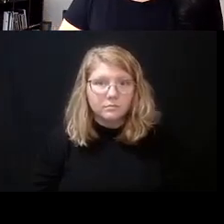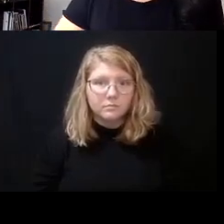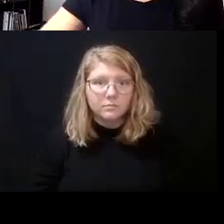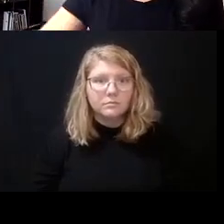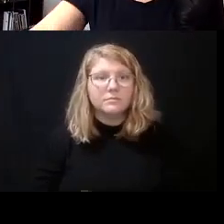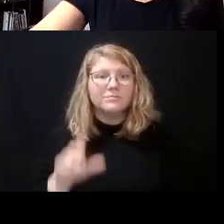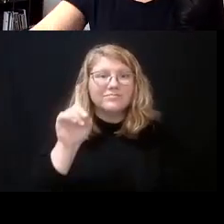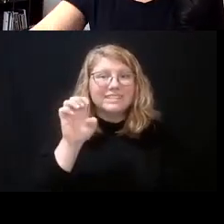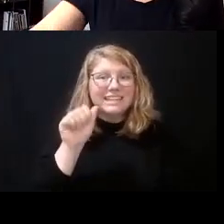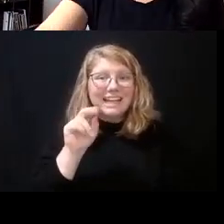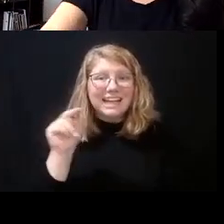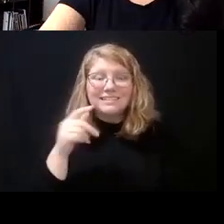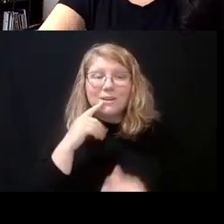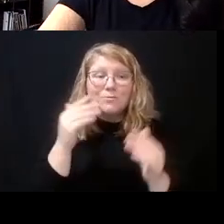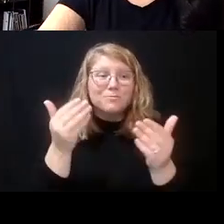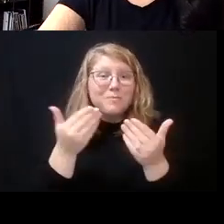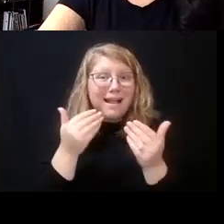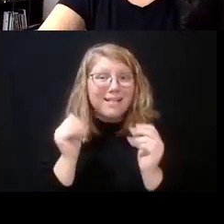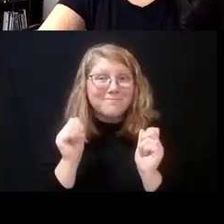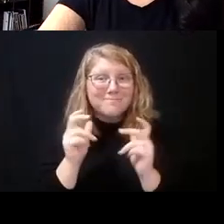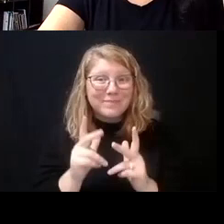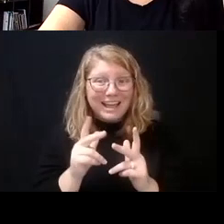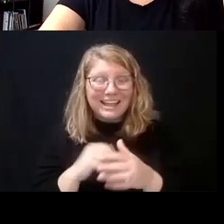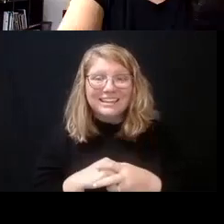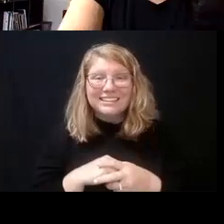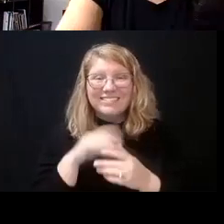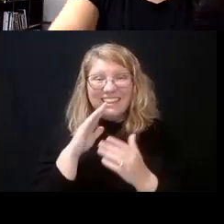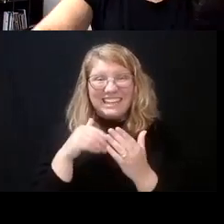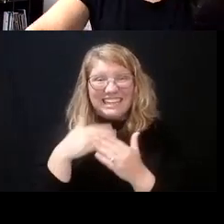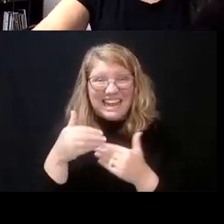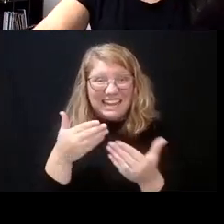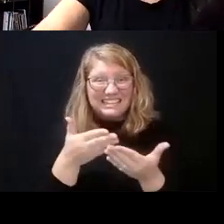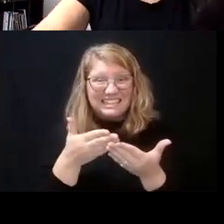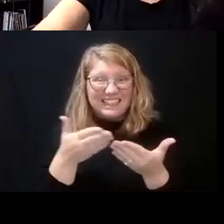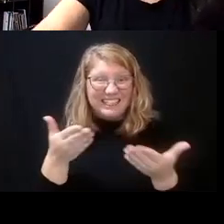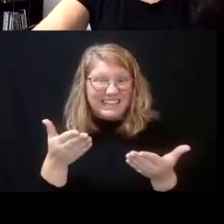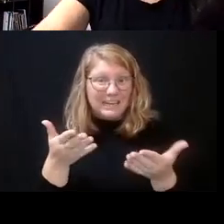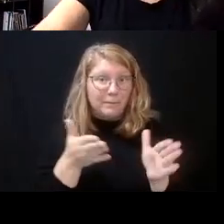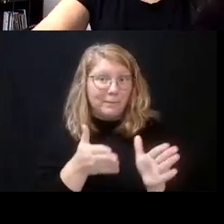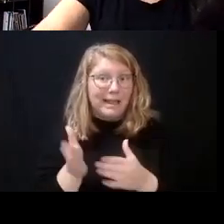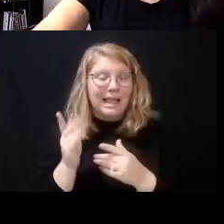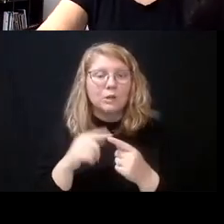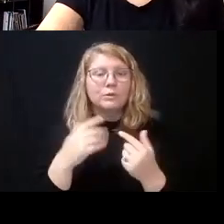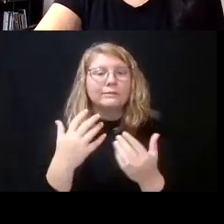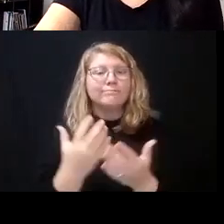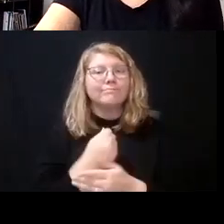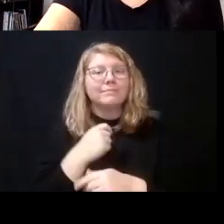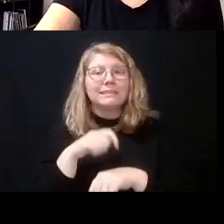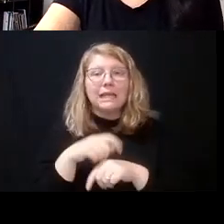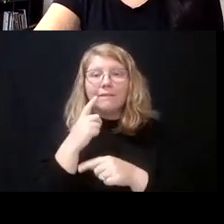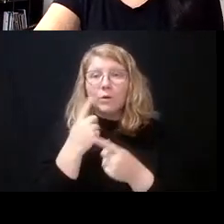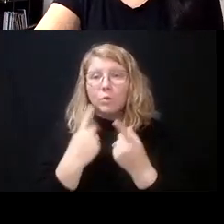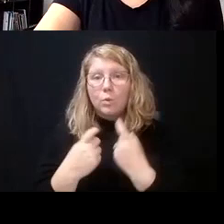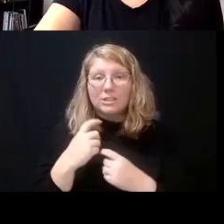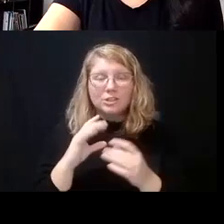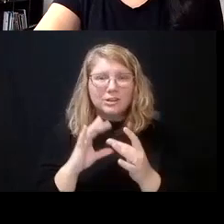So welcome folks back. Then the next thing we were going to do is just make some space for like questions and comments. And